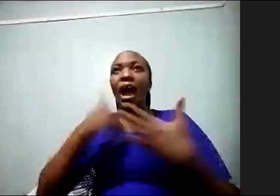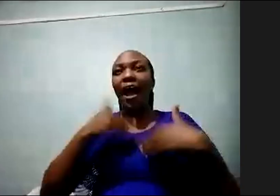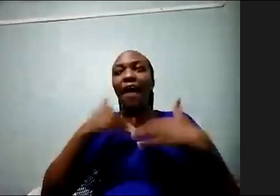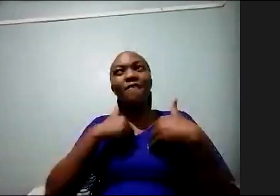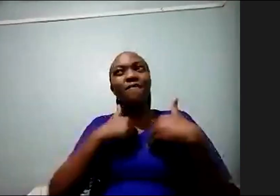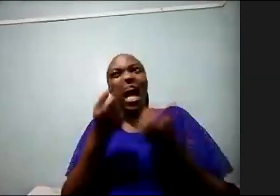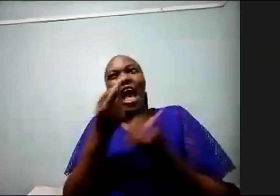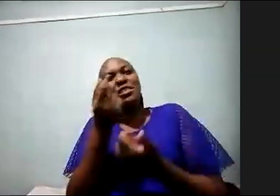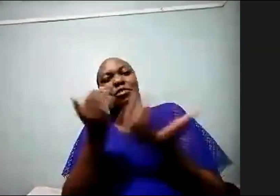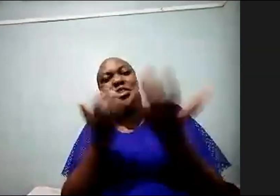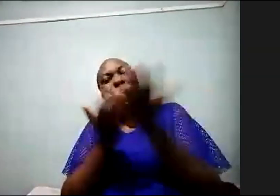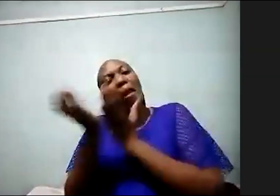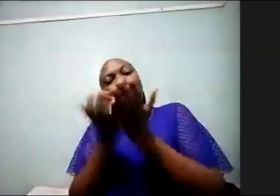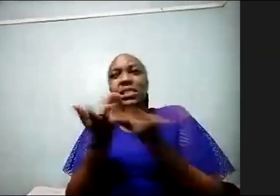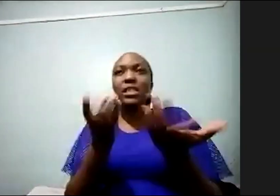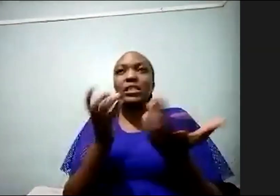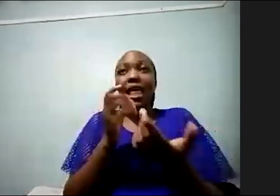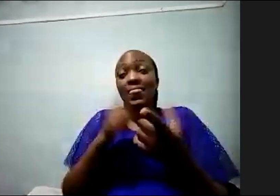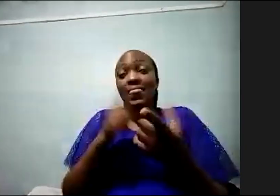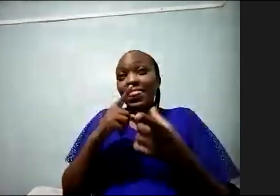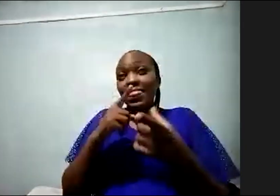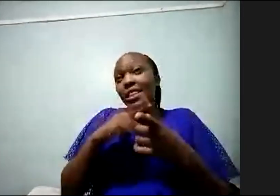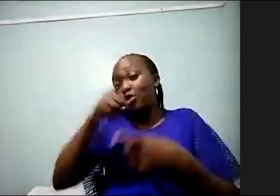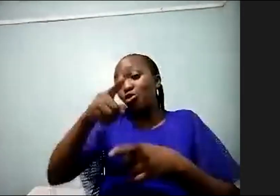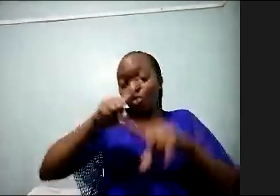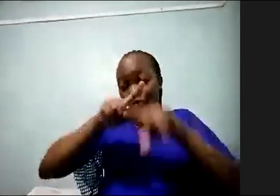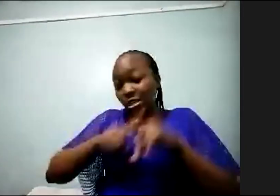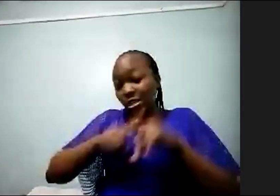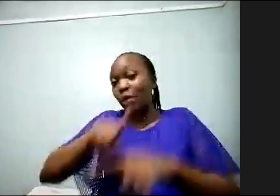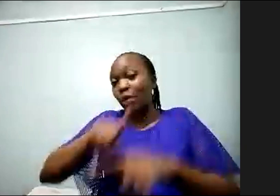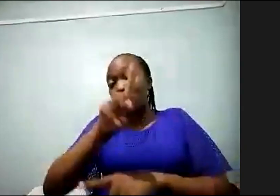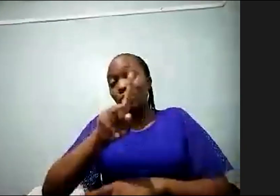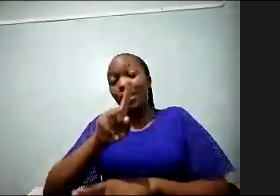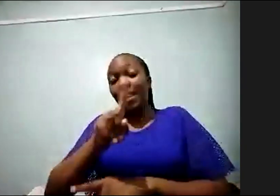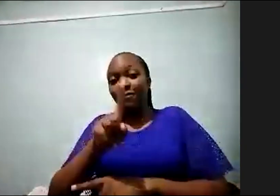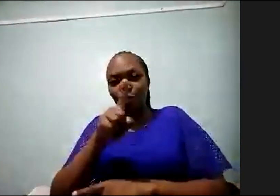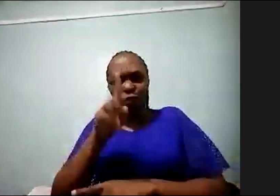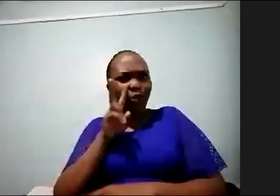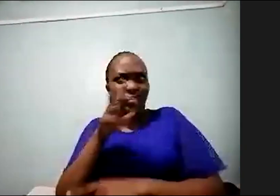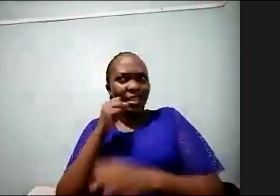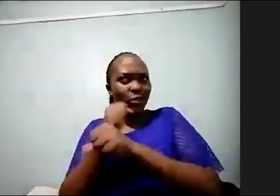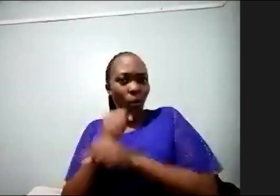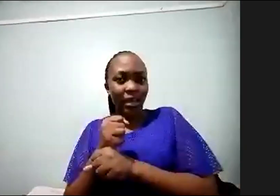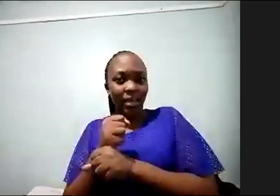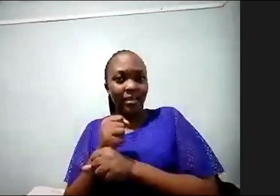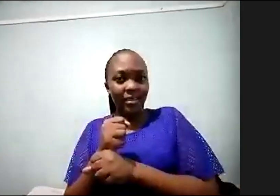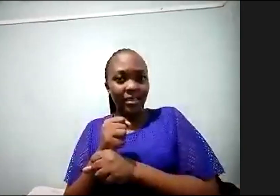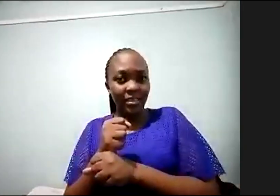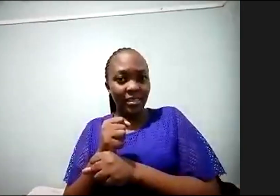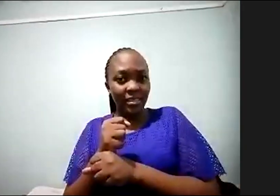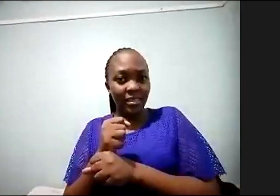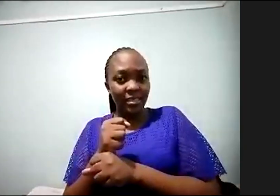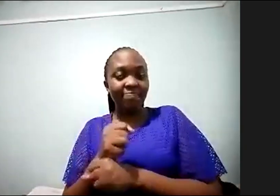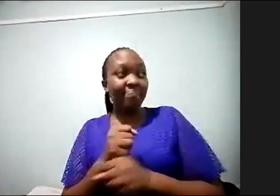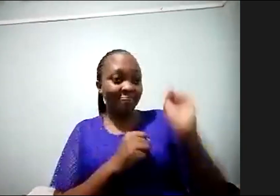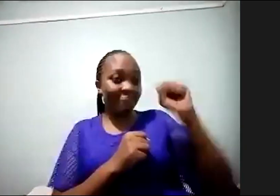depend on yourself. Did you see it working? Yeah, it can work. Yes.